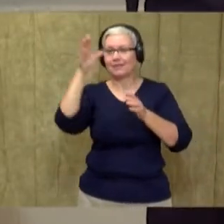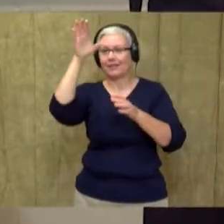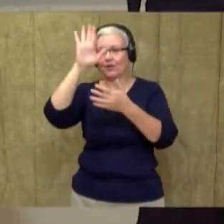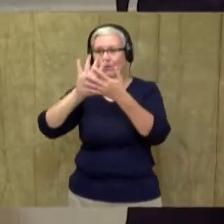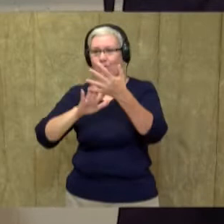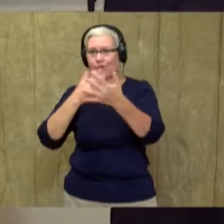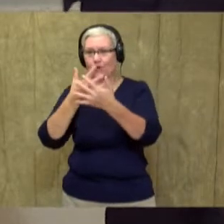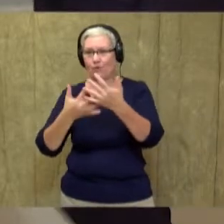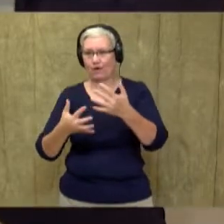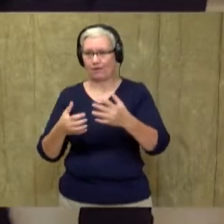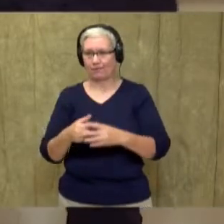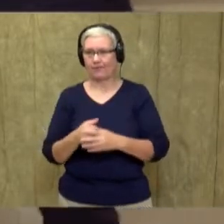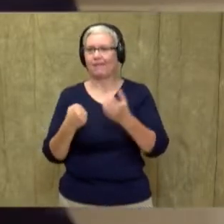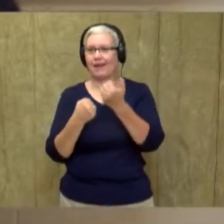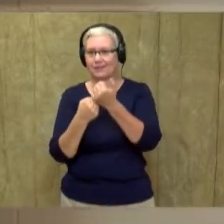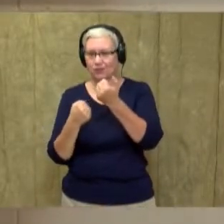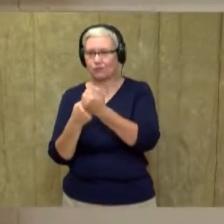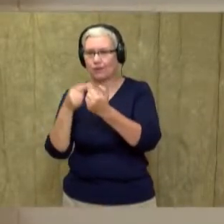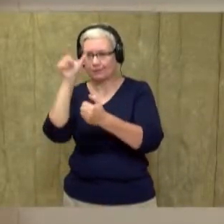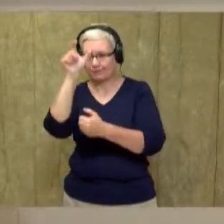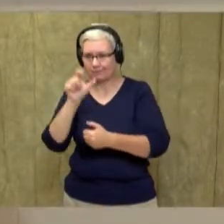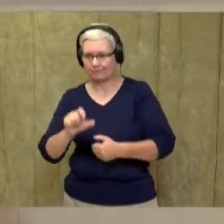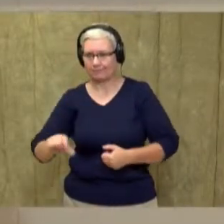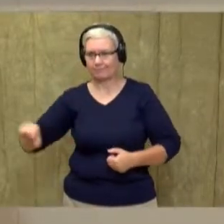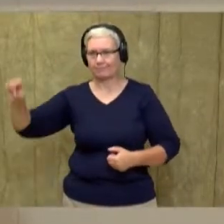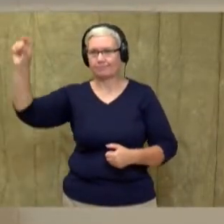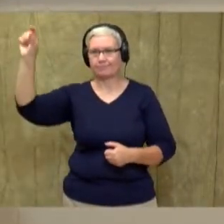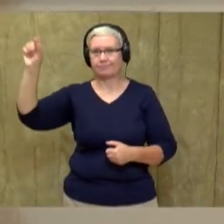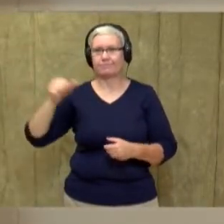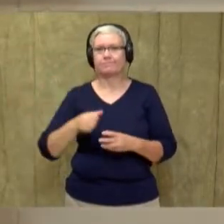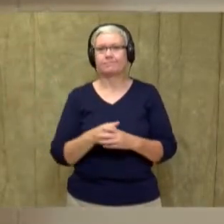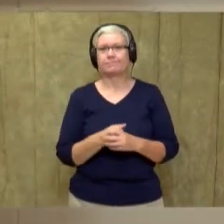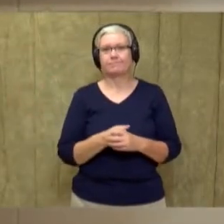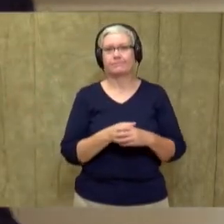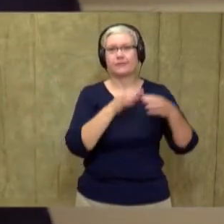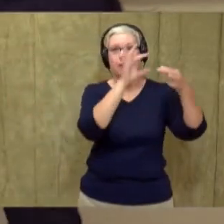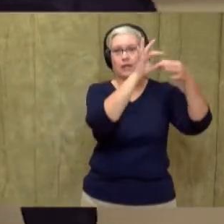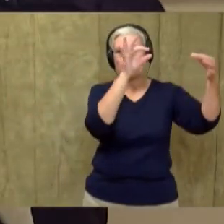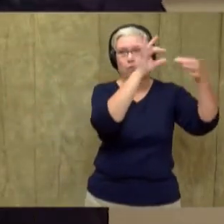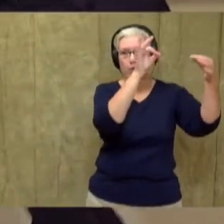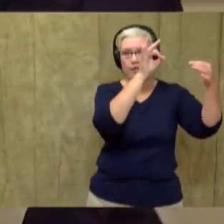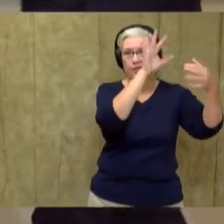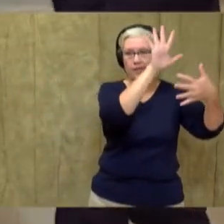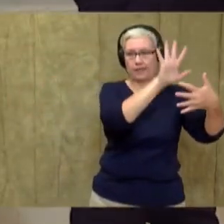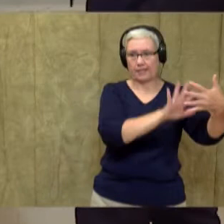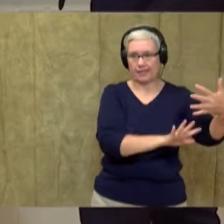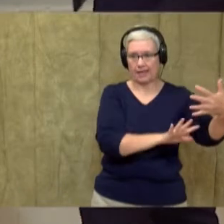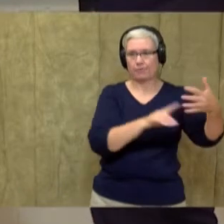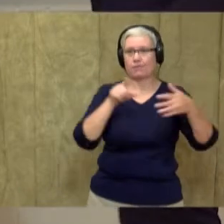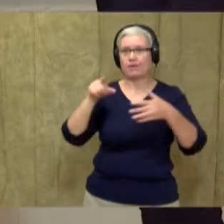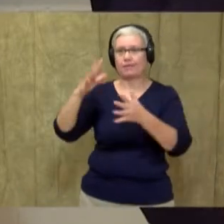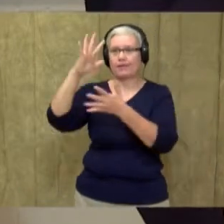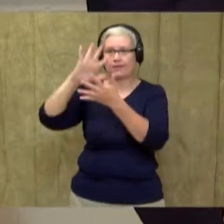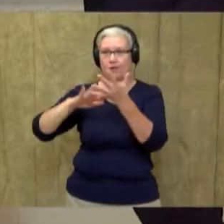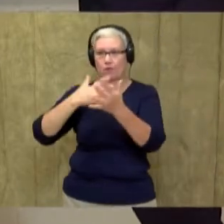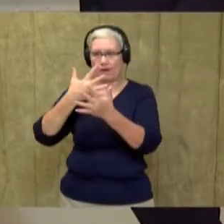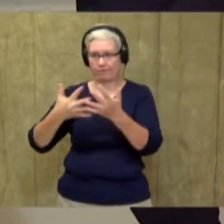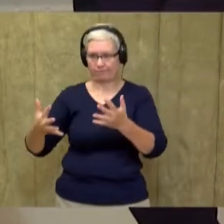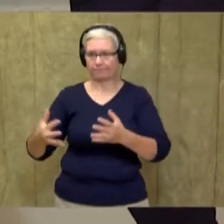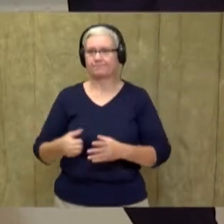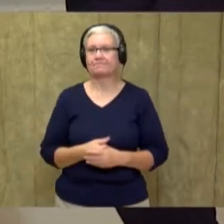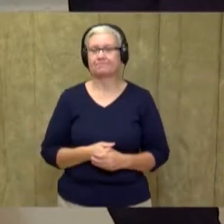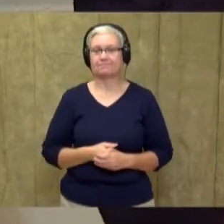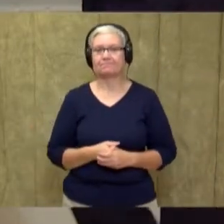to those structures here in this equation, table, and then how it's represented within our graph.